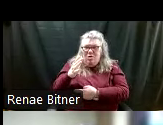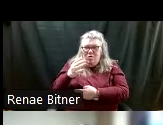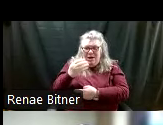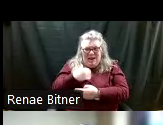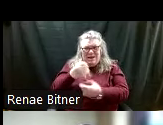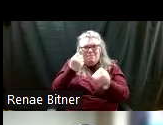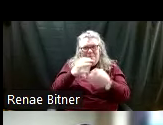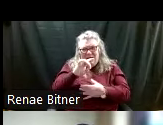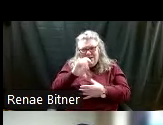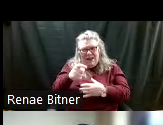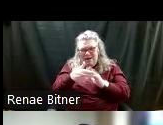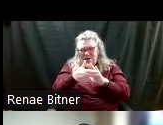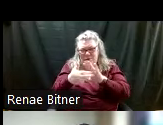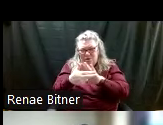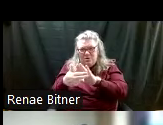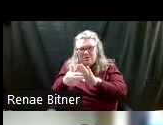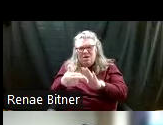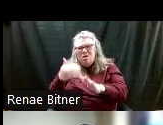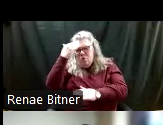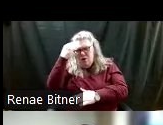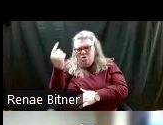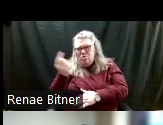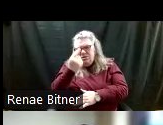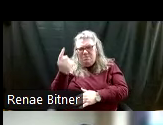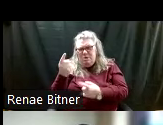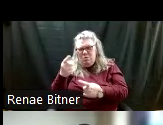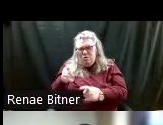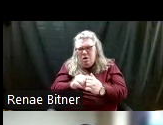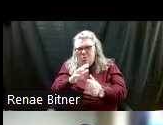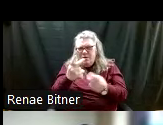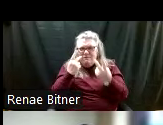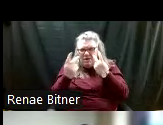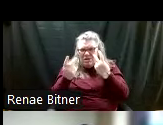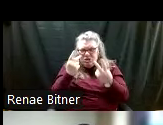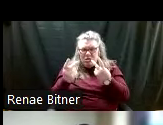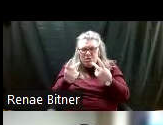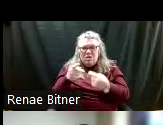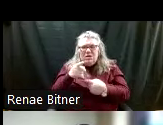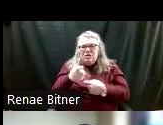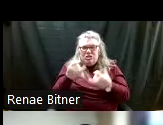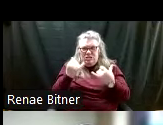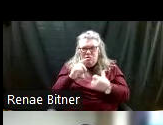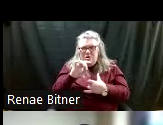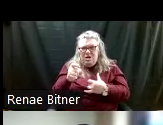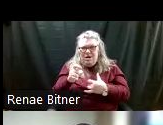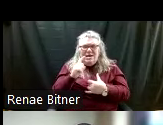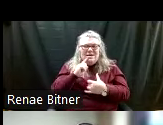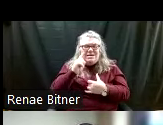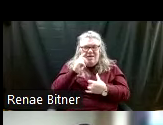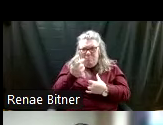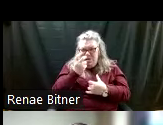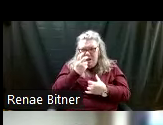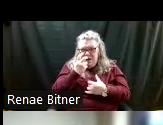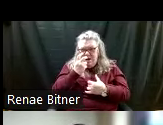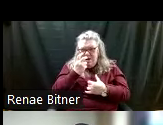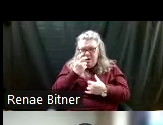multiple diagnoses. We knew something was going on with her vision. She's currently diagnosed as deafblind, I